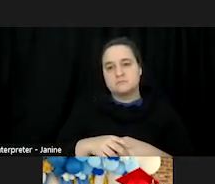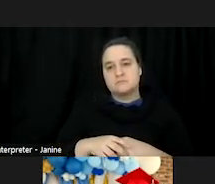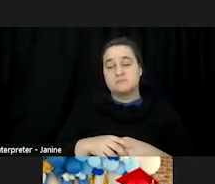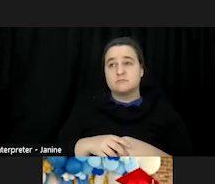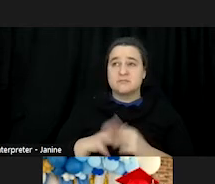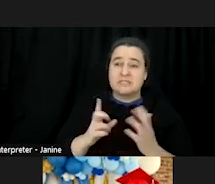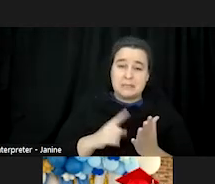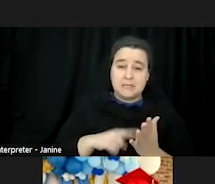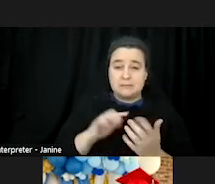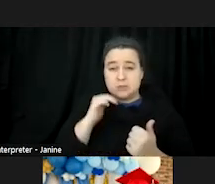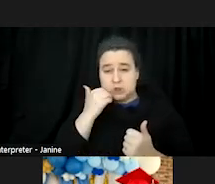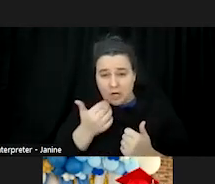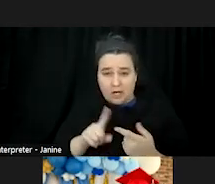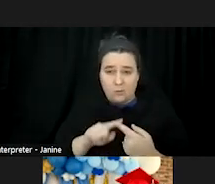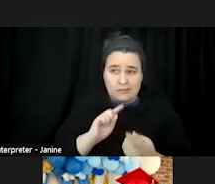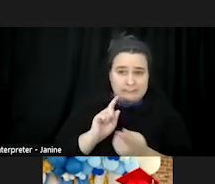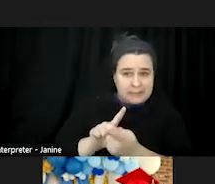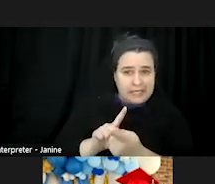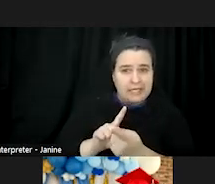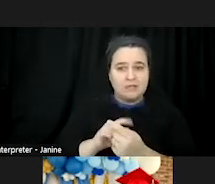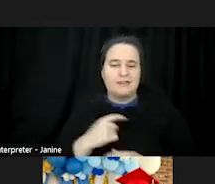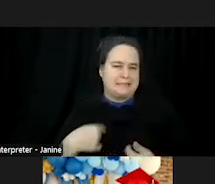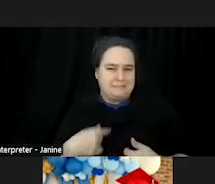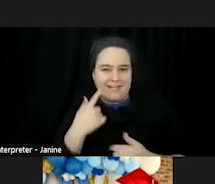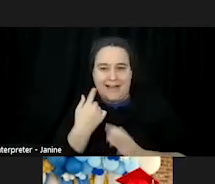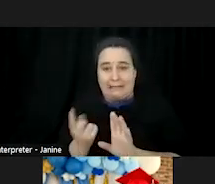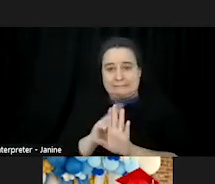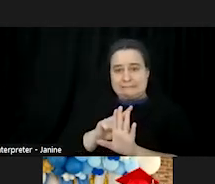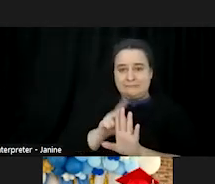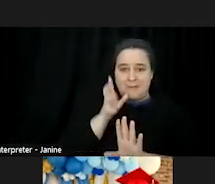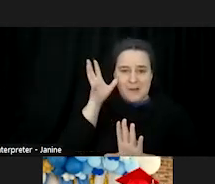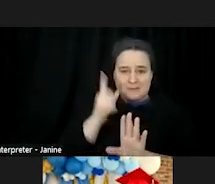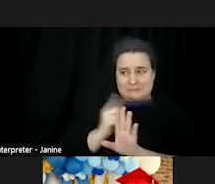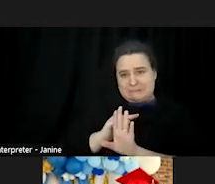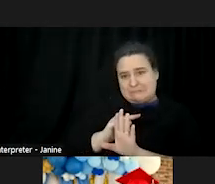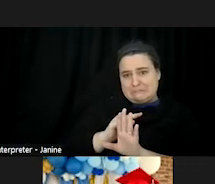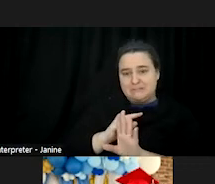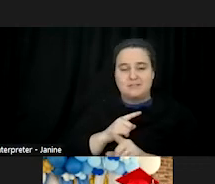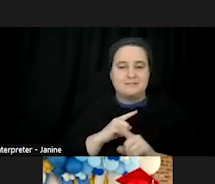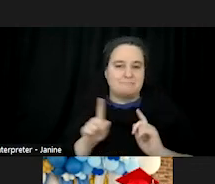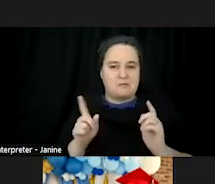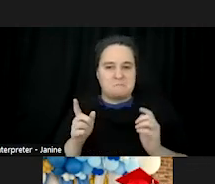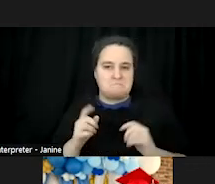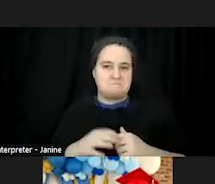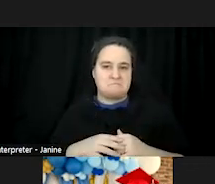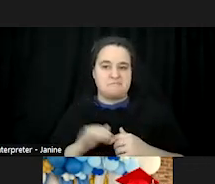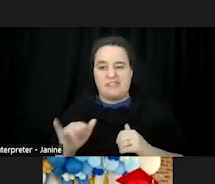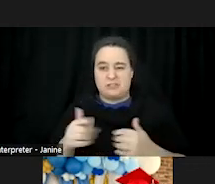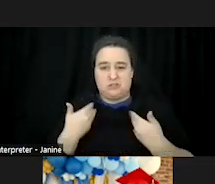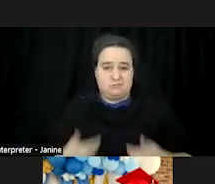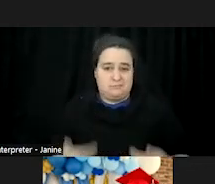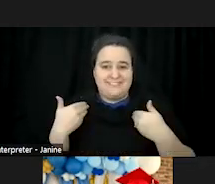but that's just me. Like, I hide behind my parents sometimes, but okay, yeah, that okay. is me though.